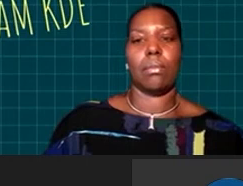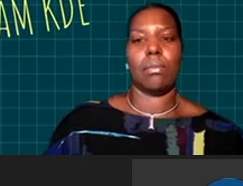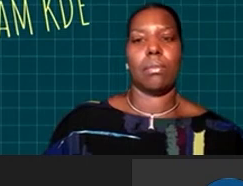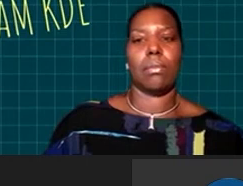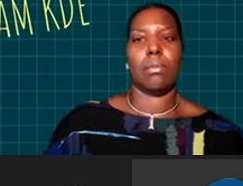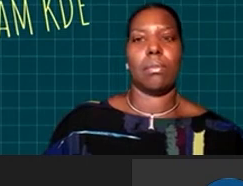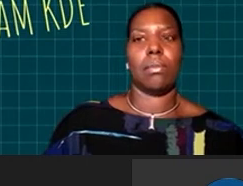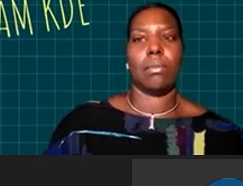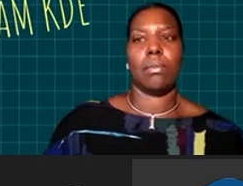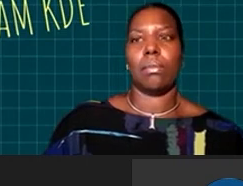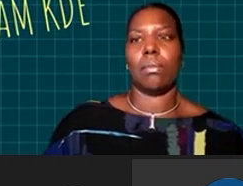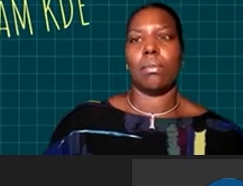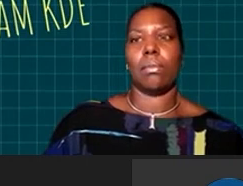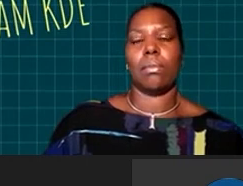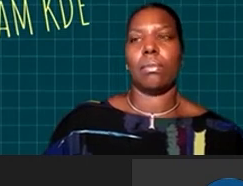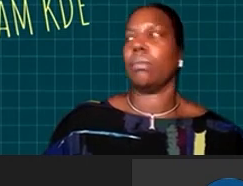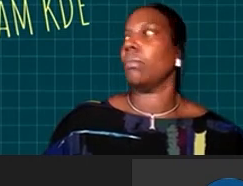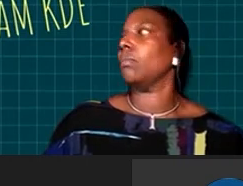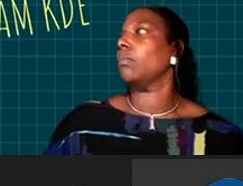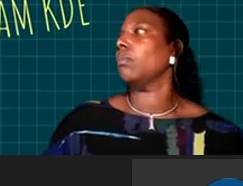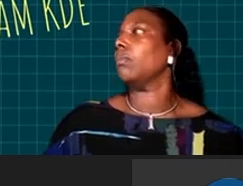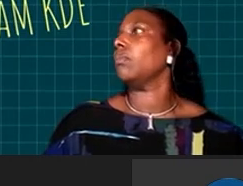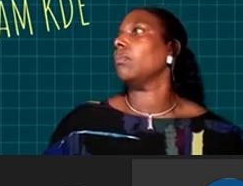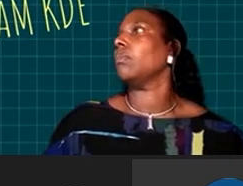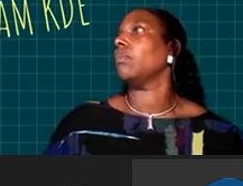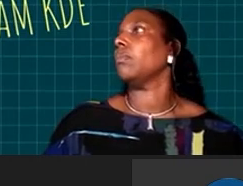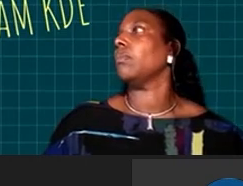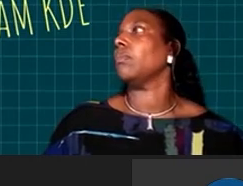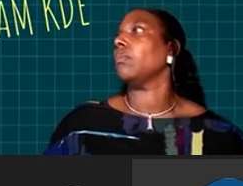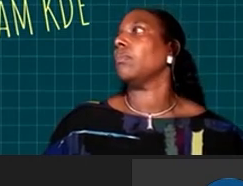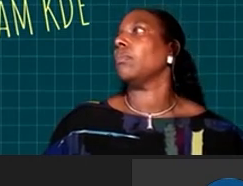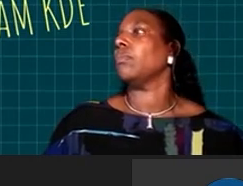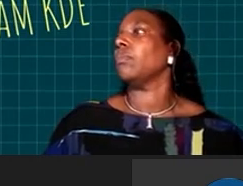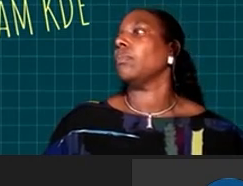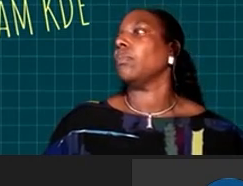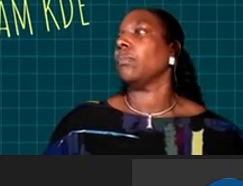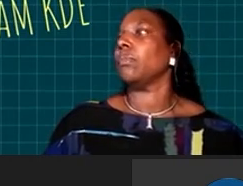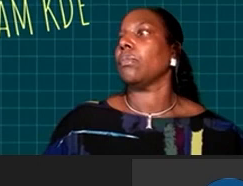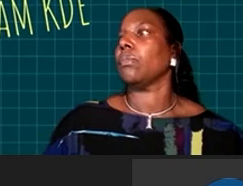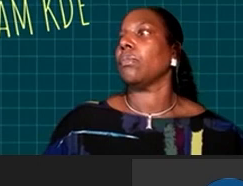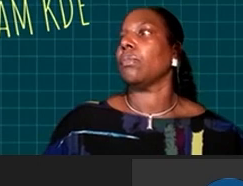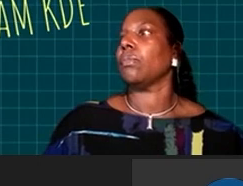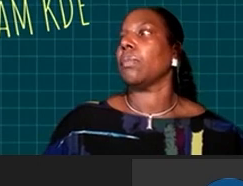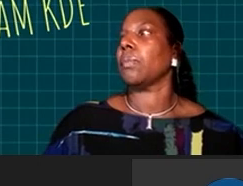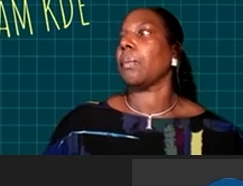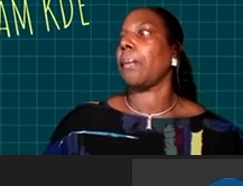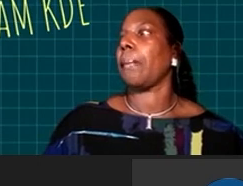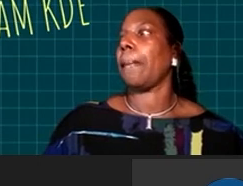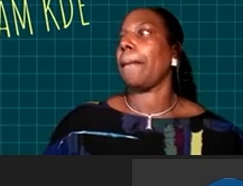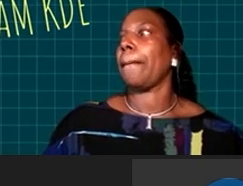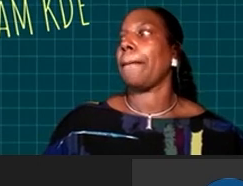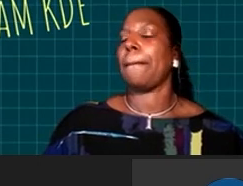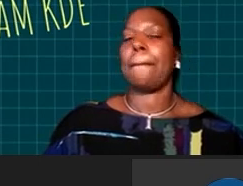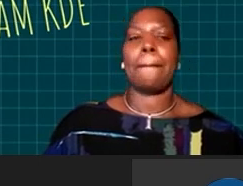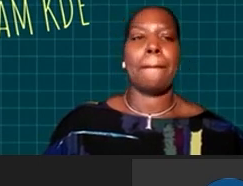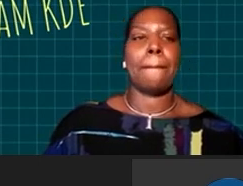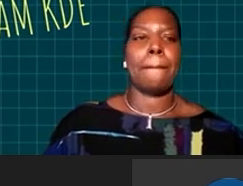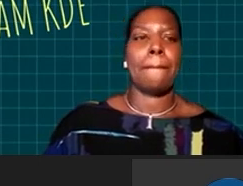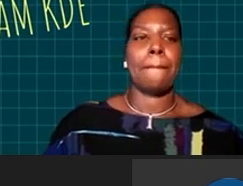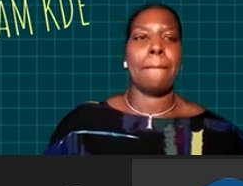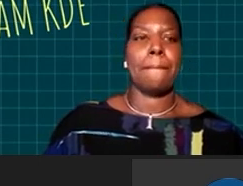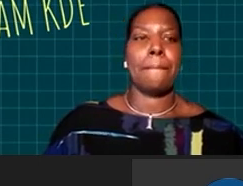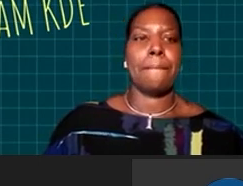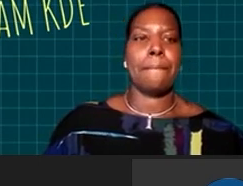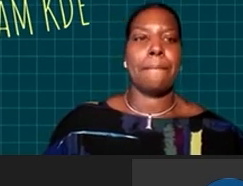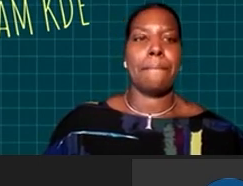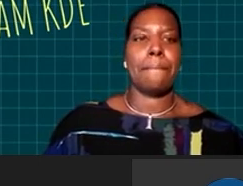requests for network equipment and maintenance and operations costs associated with lighting, leased dark fiber must also be included